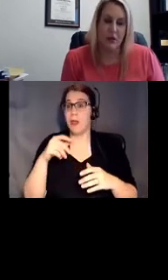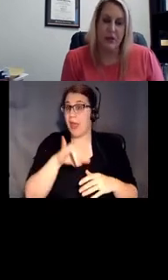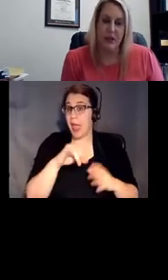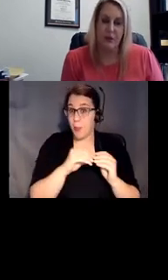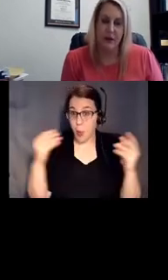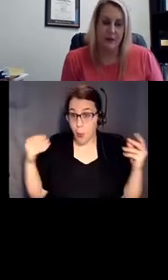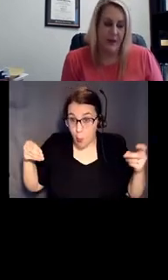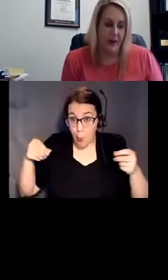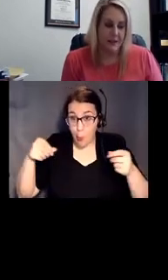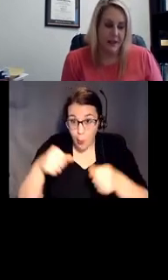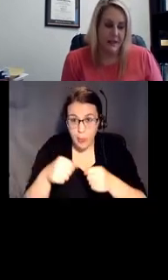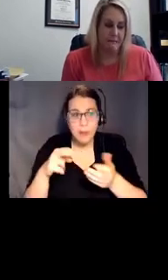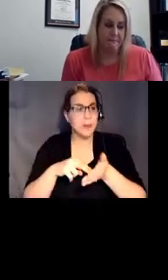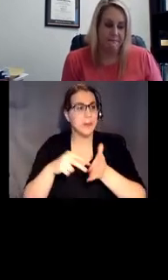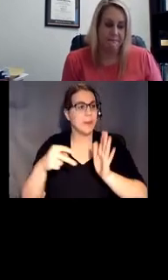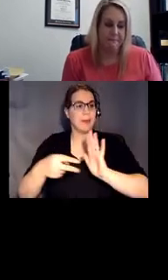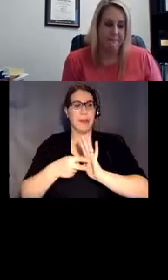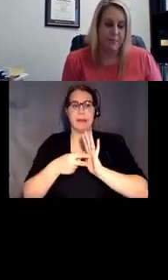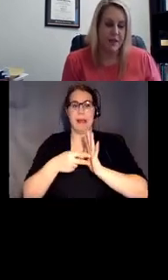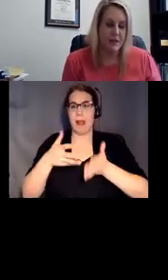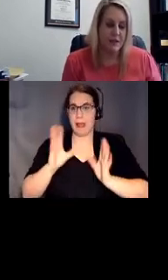and opportunity for investment.